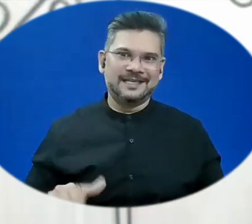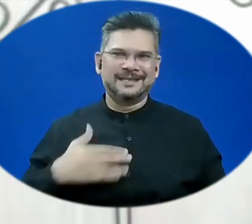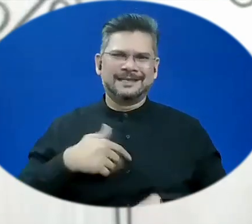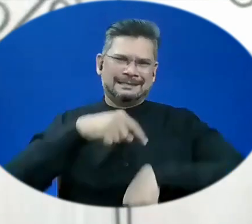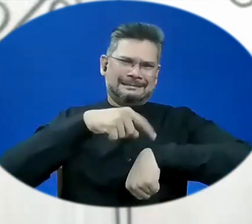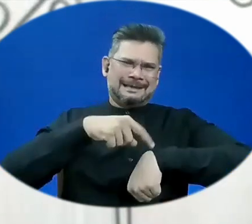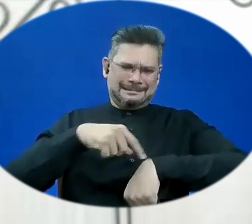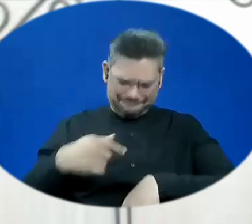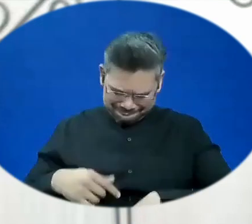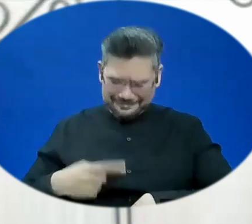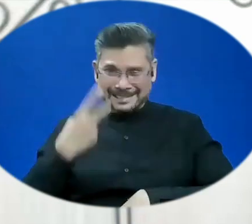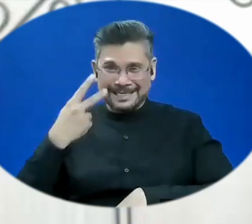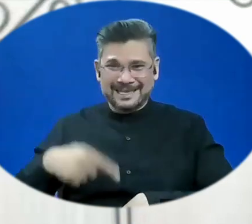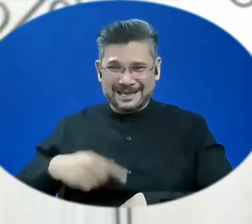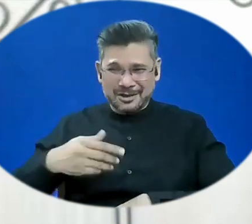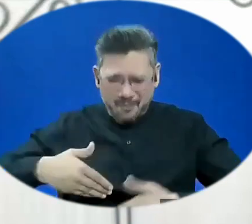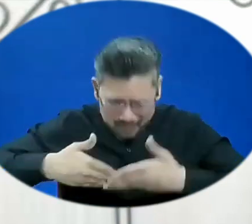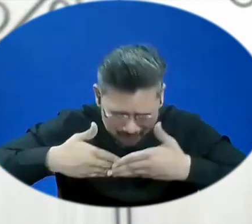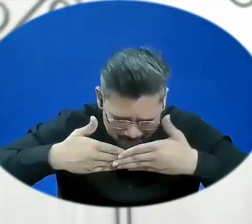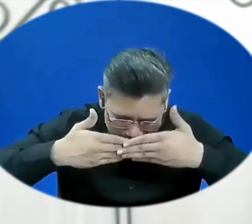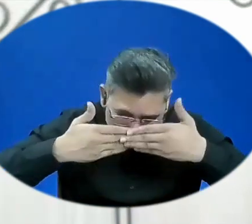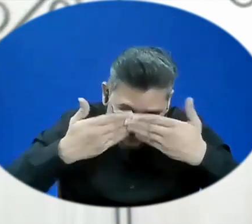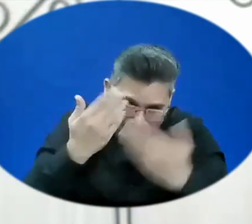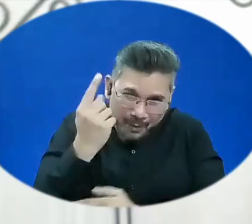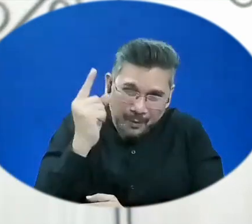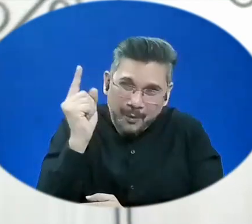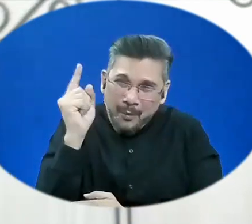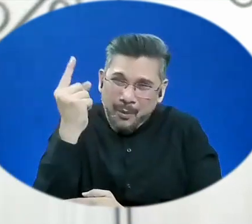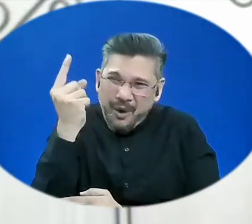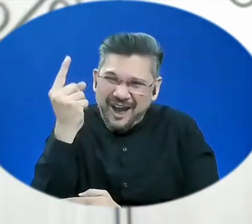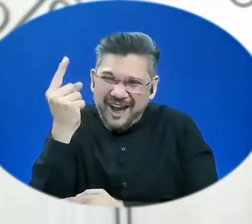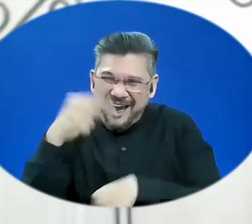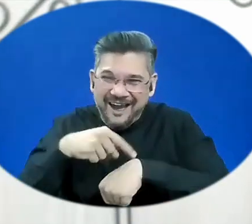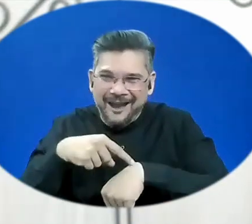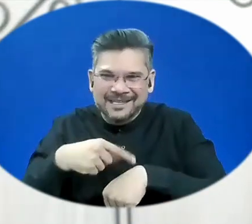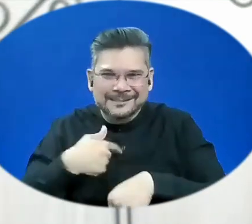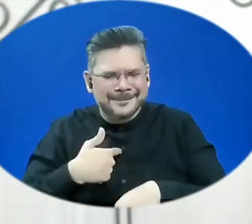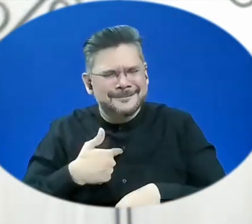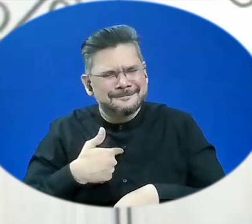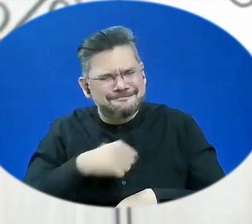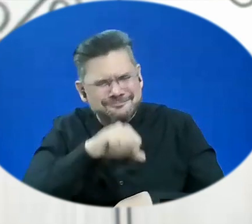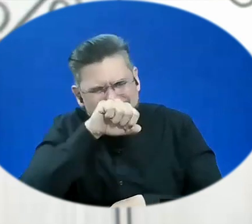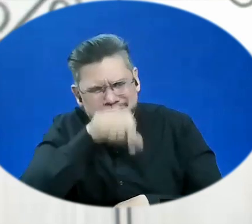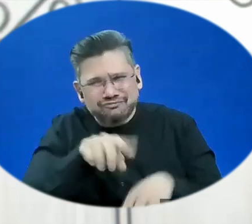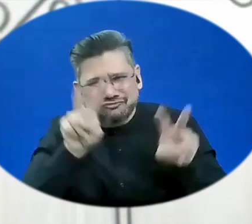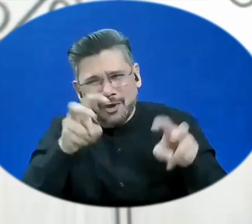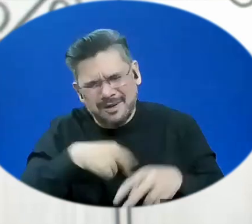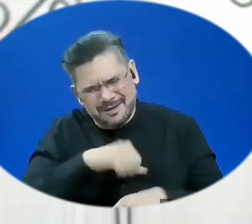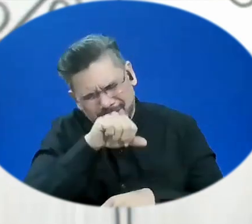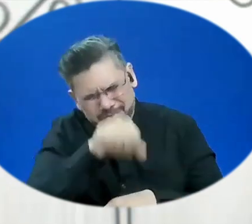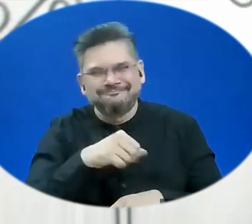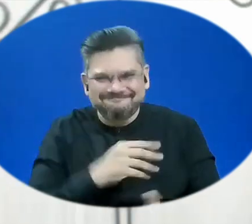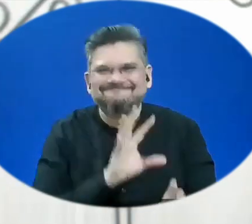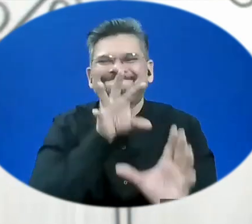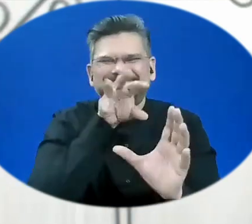this movement, this topic, I wouldn't be here. I'm extremely passionate because it's changed my life for the better, I